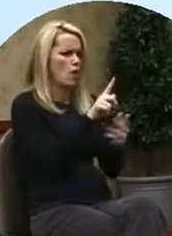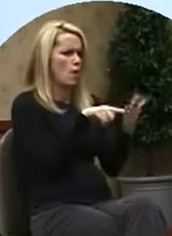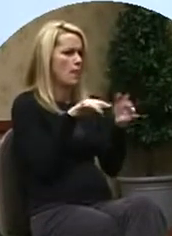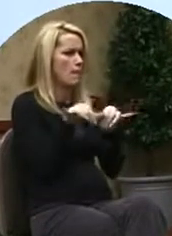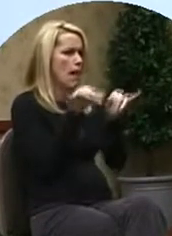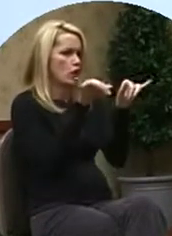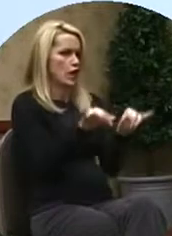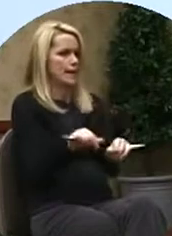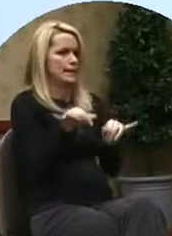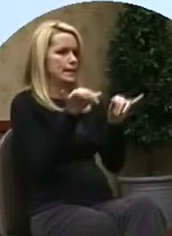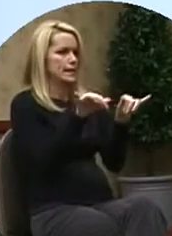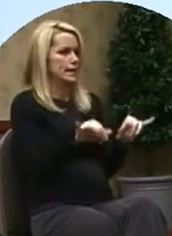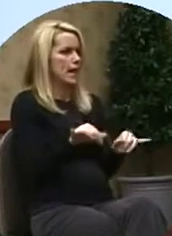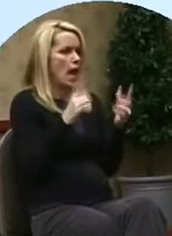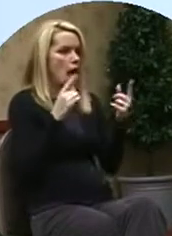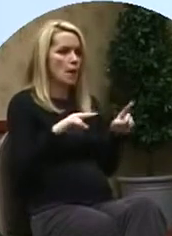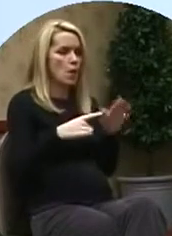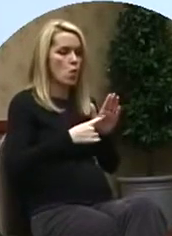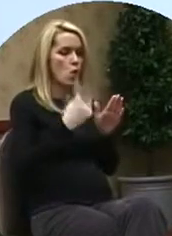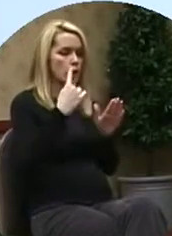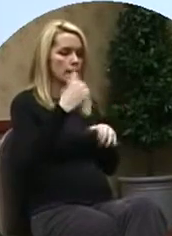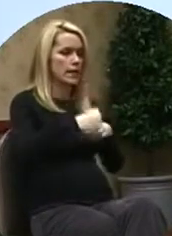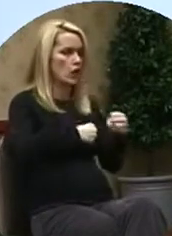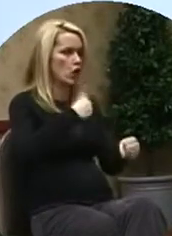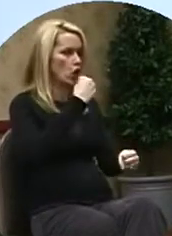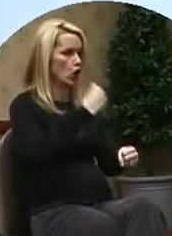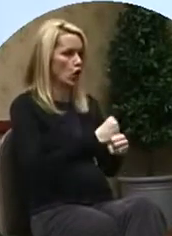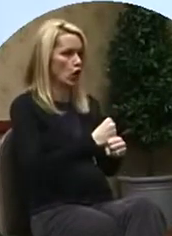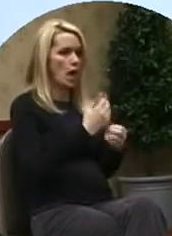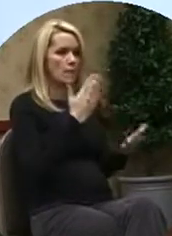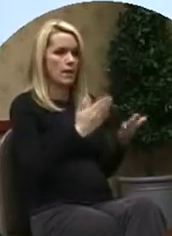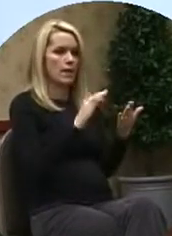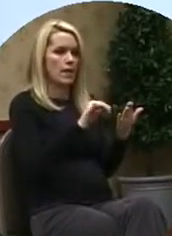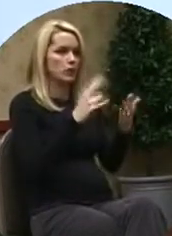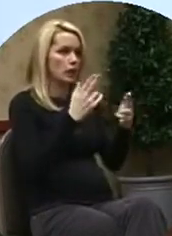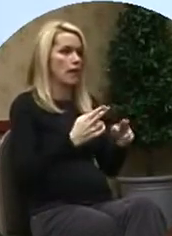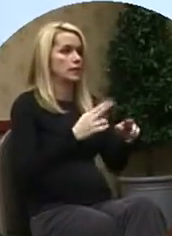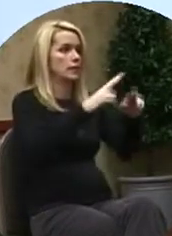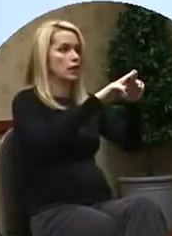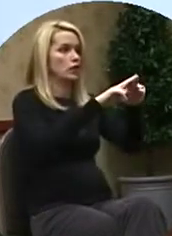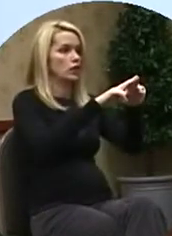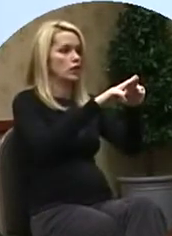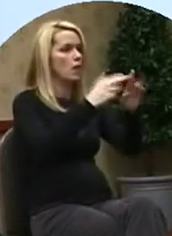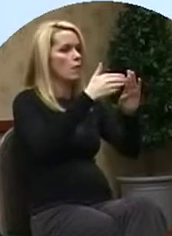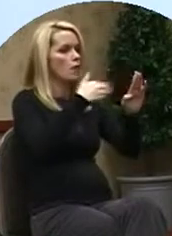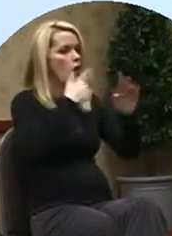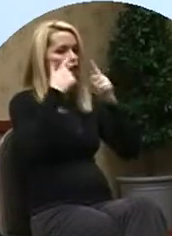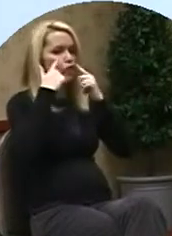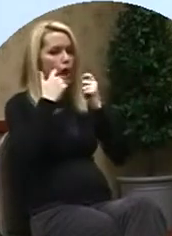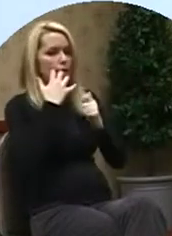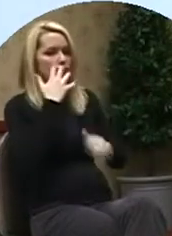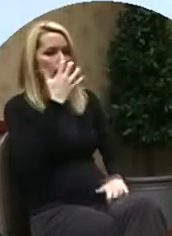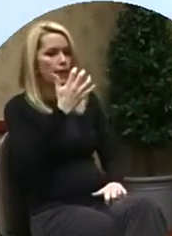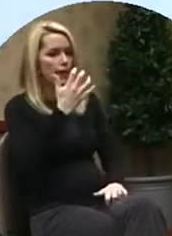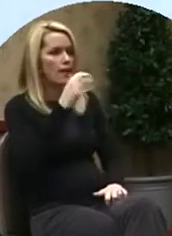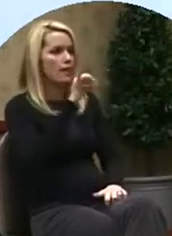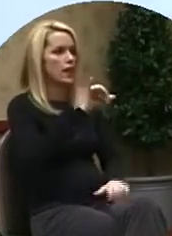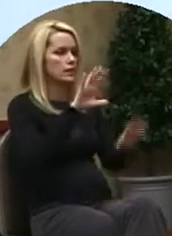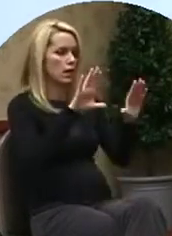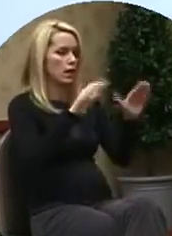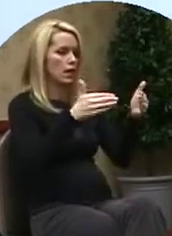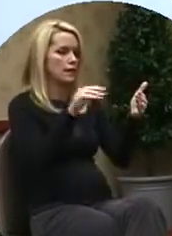is. Now, if that's just an escalation from this crying, yelling, etc., now we can say, well, we see that that's all part of the same response